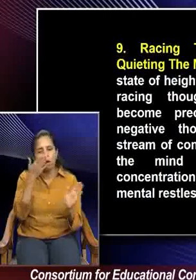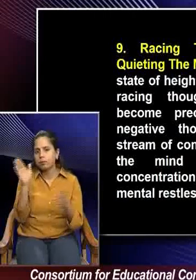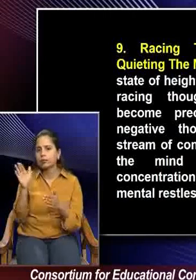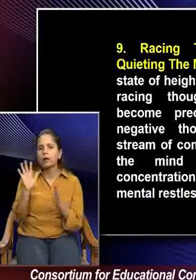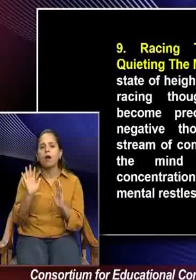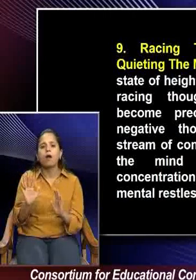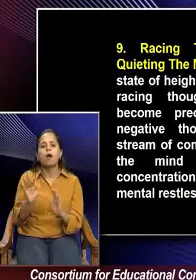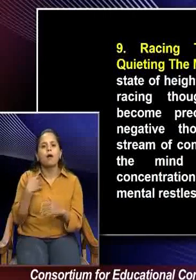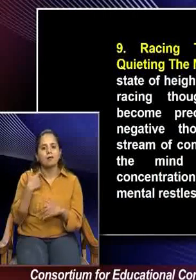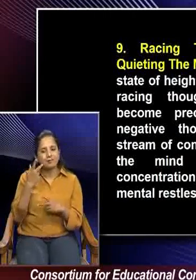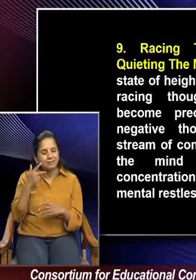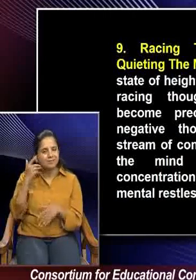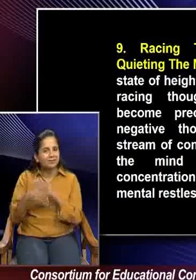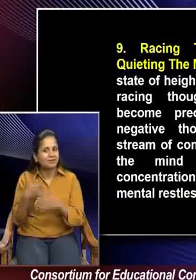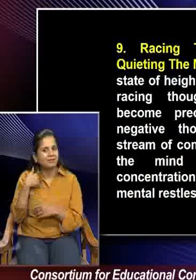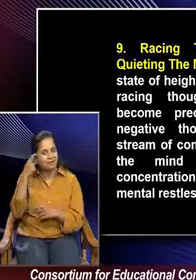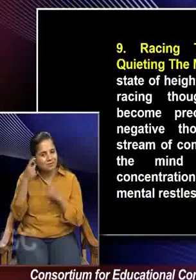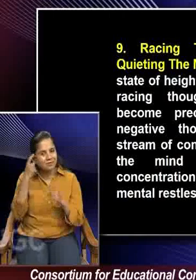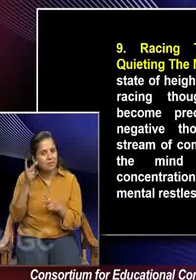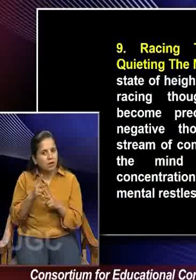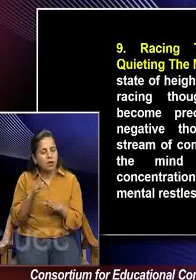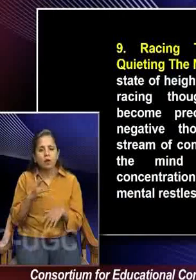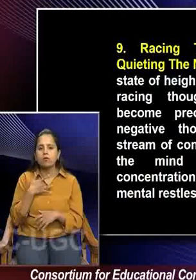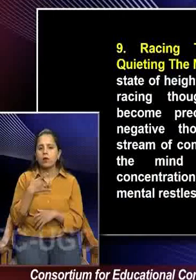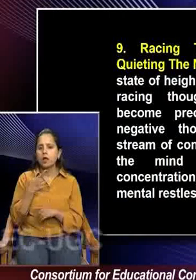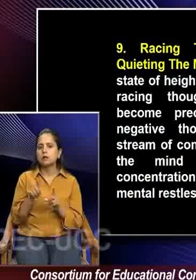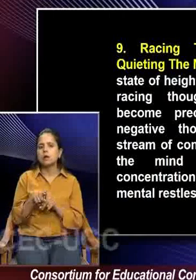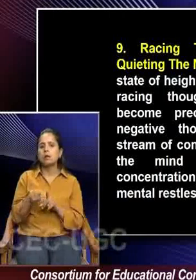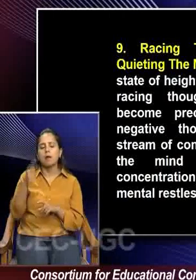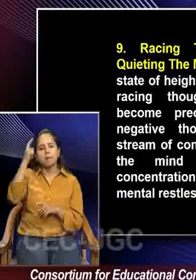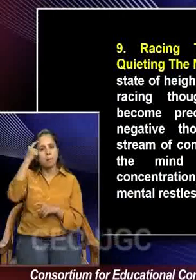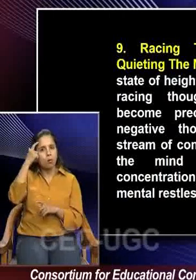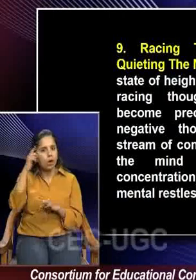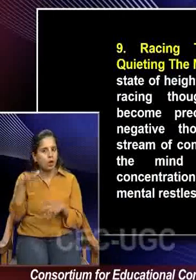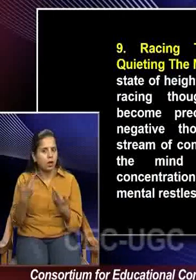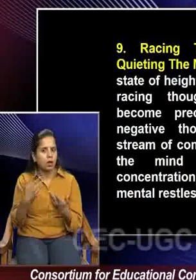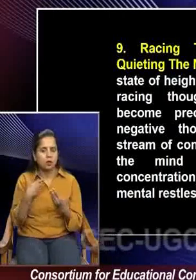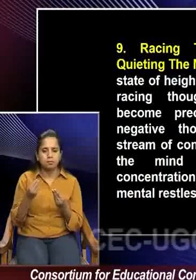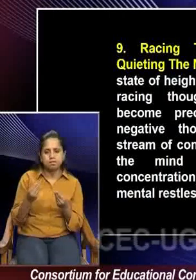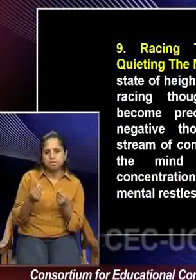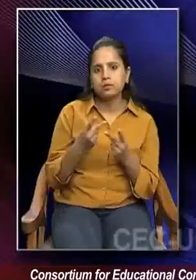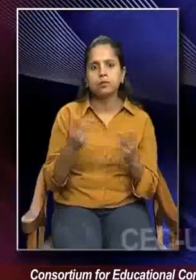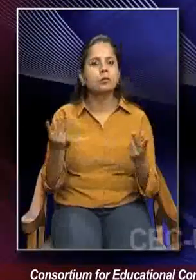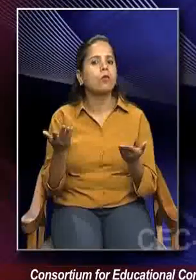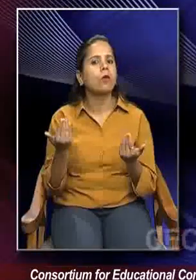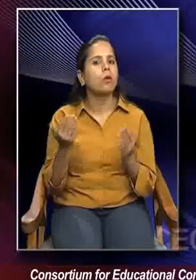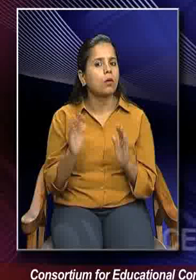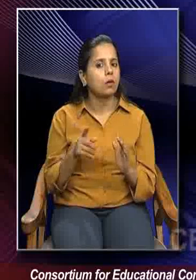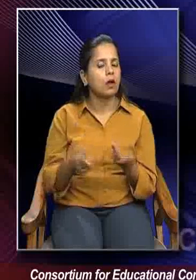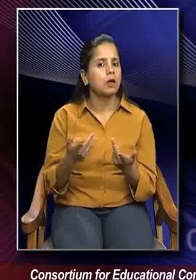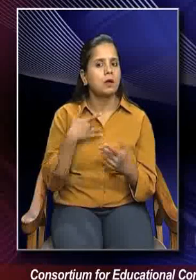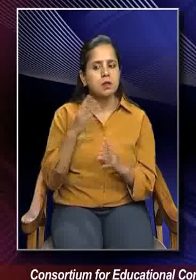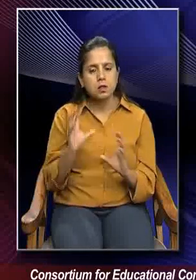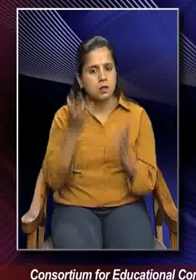the concentration, and lead to feeling of mental restlessness, and